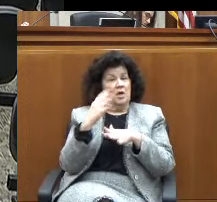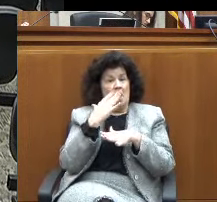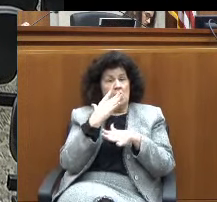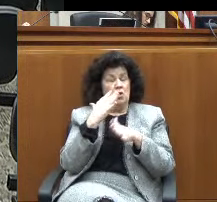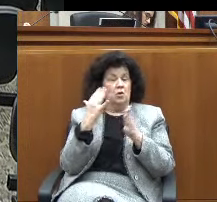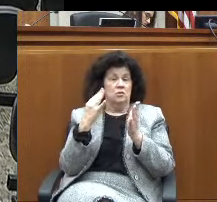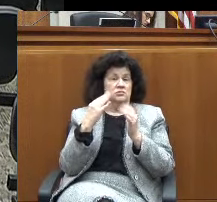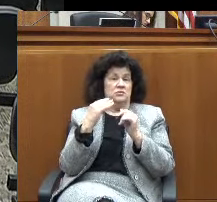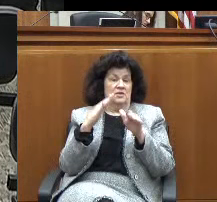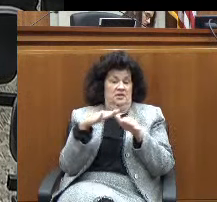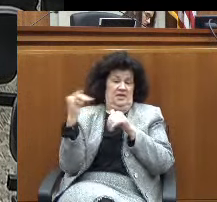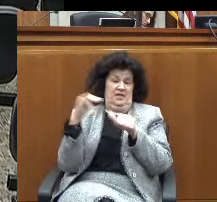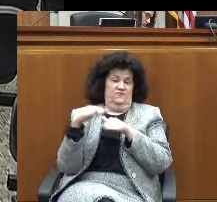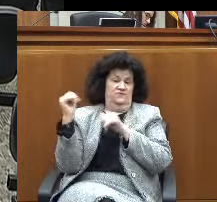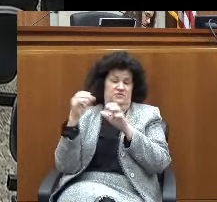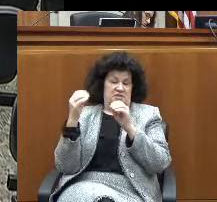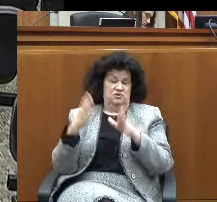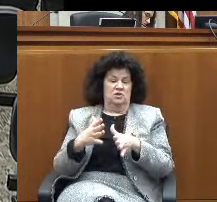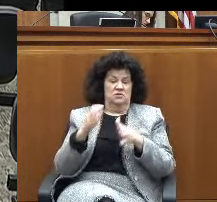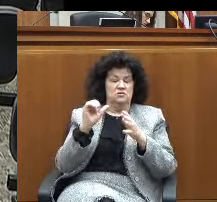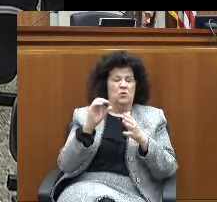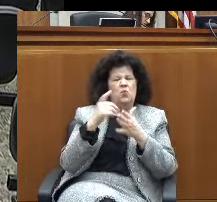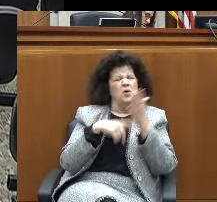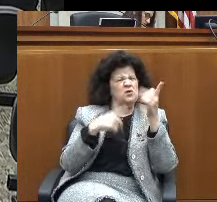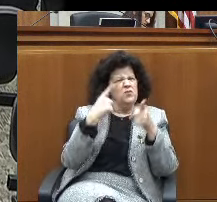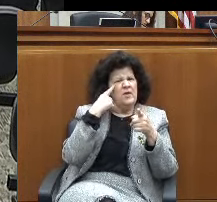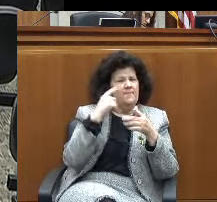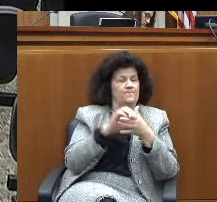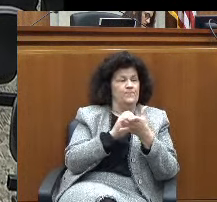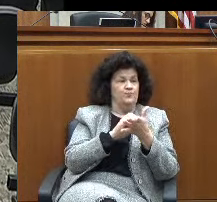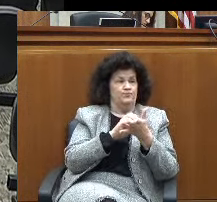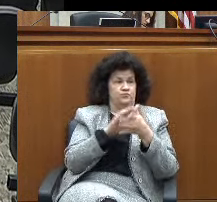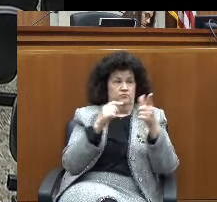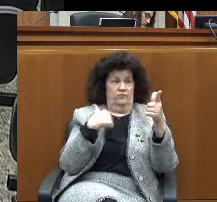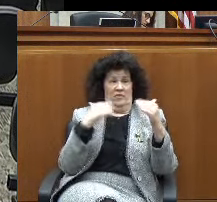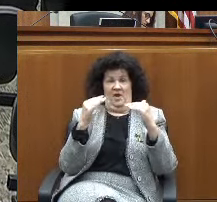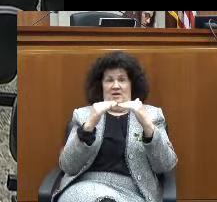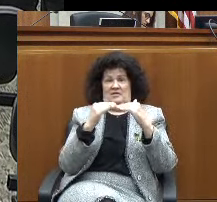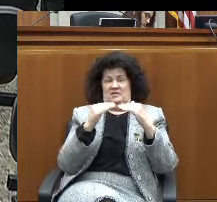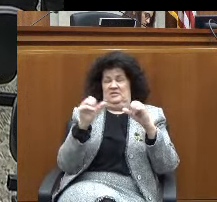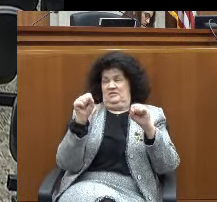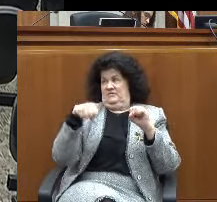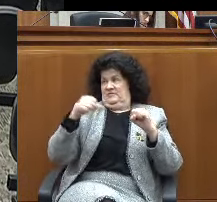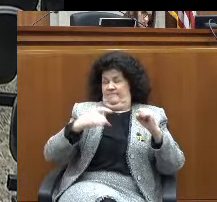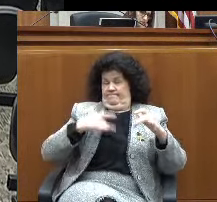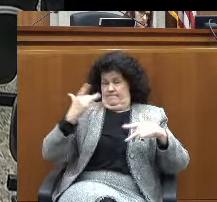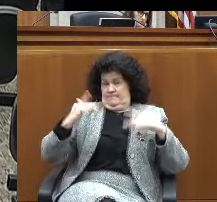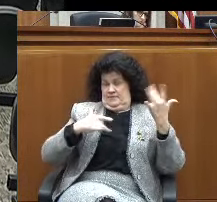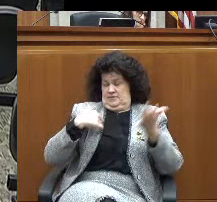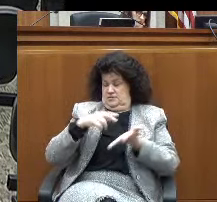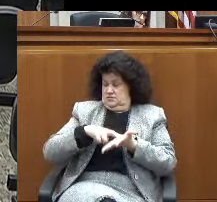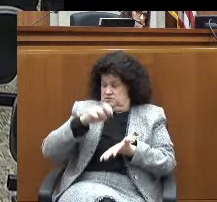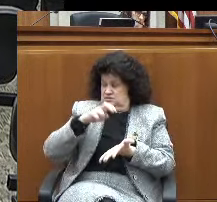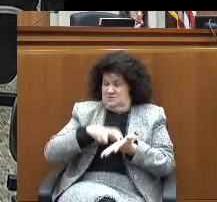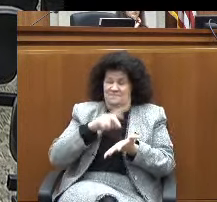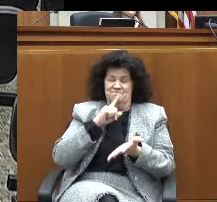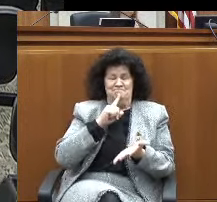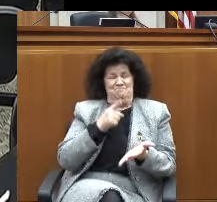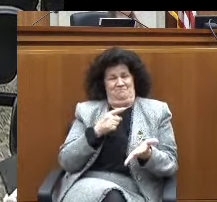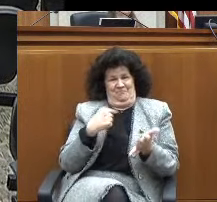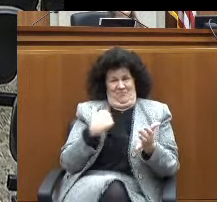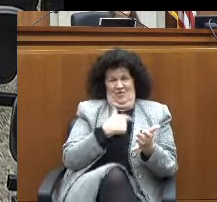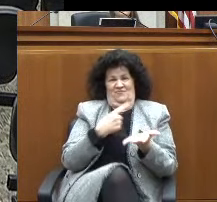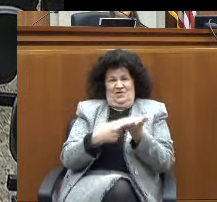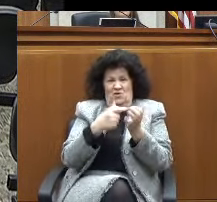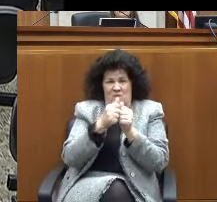retain? Sure. So I'm equally as excited about it. I think it's something that